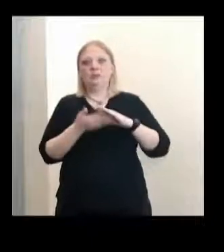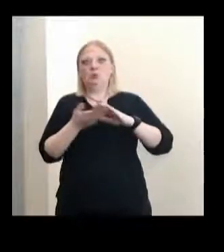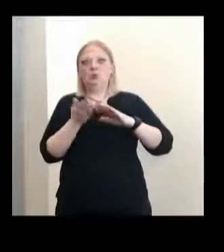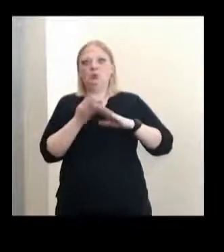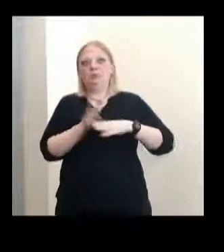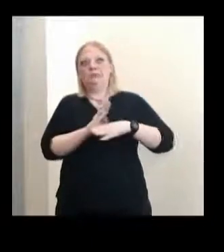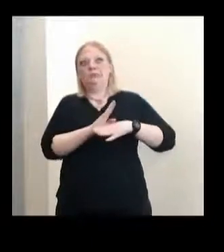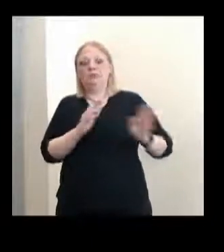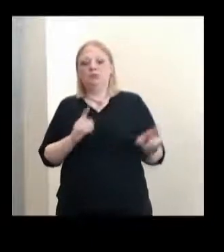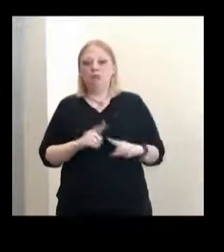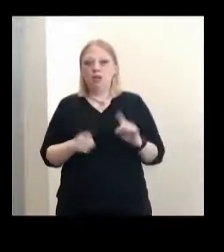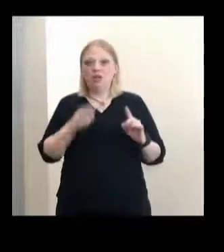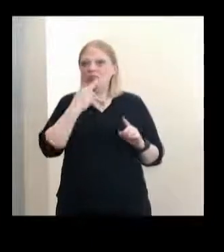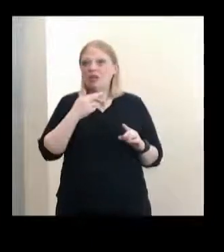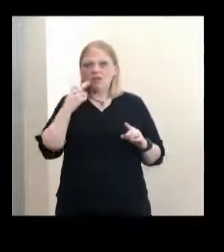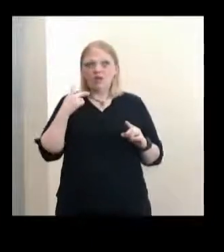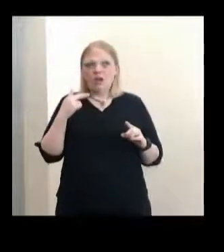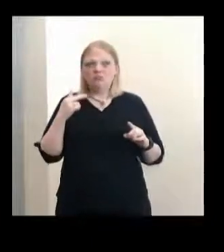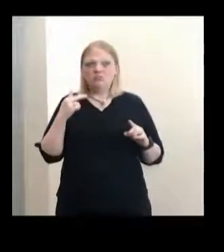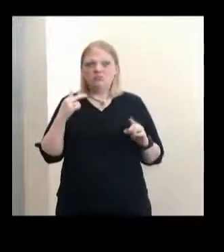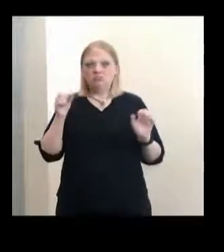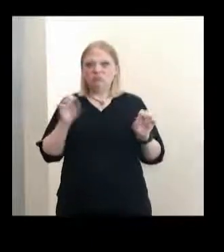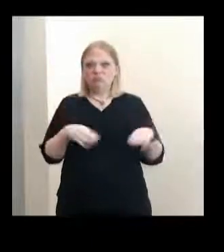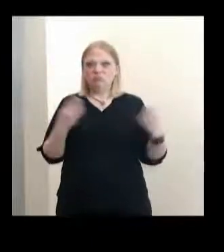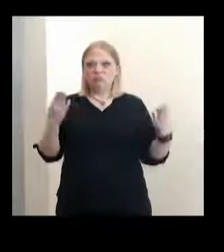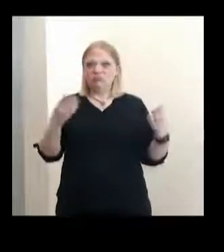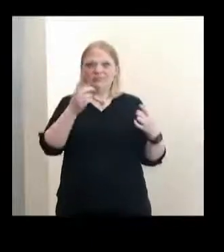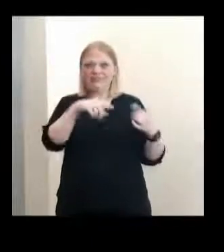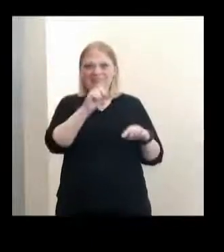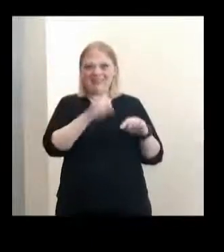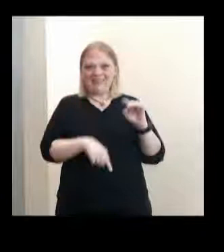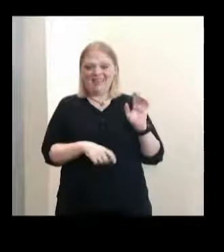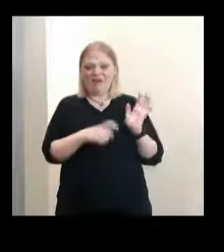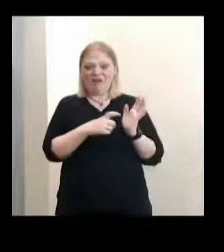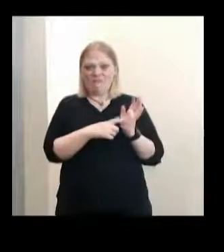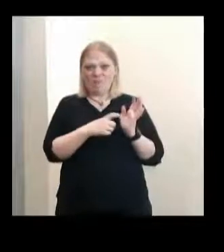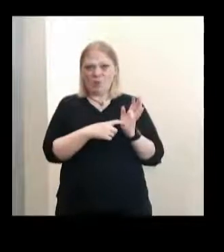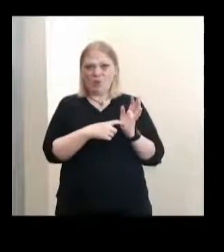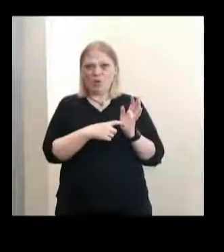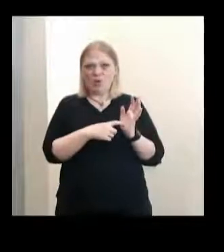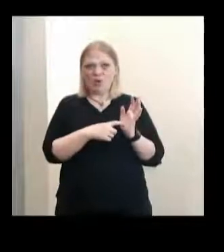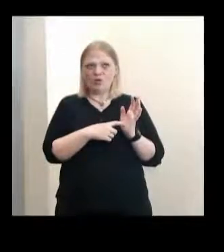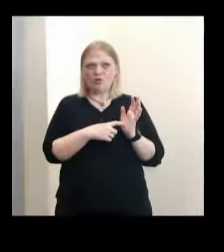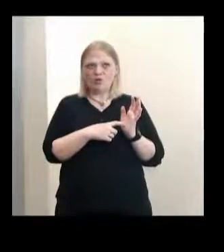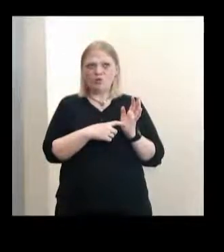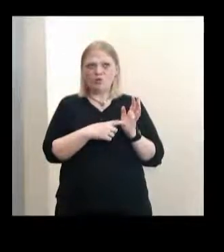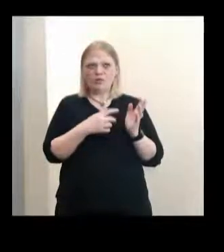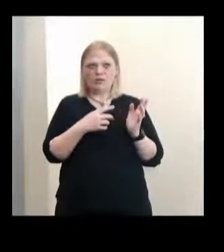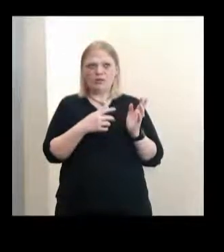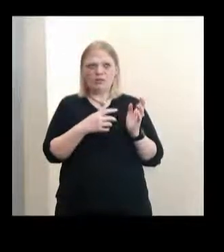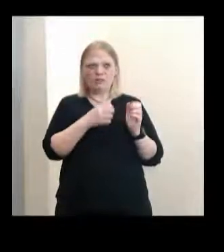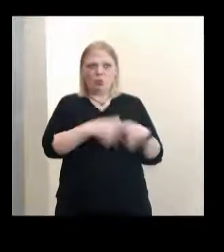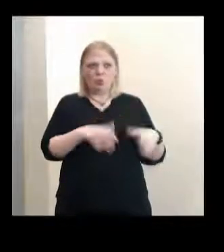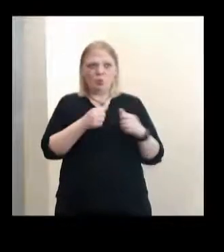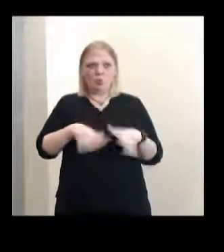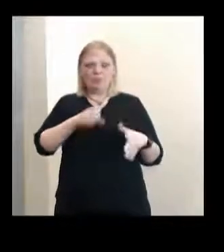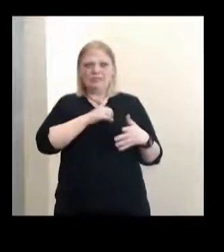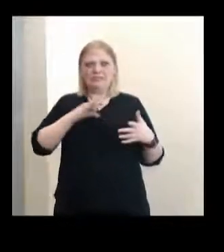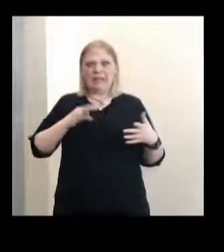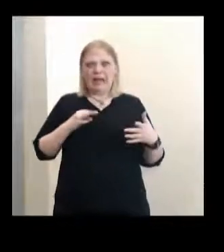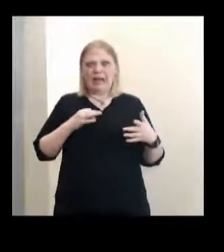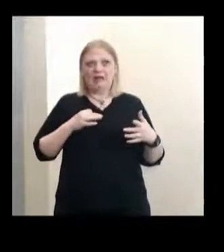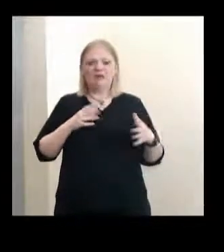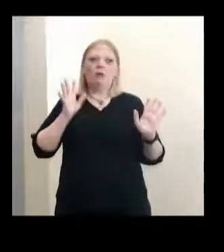restaurants, they're open up, and they feel like they can't afford to keep staff out in quarantine. So we're really worried about people